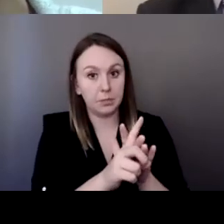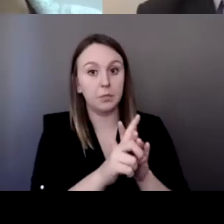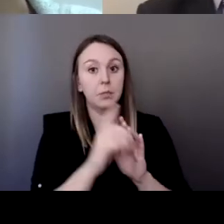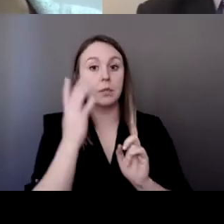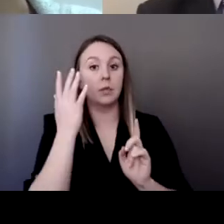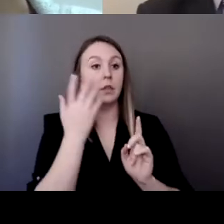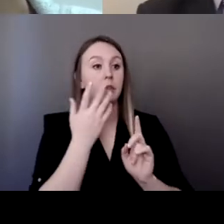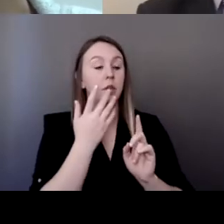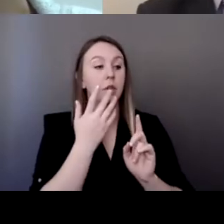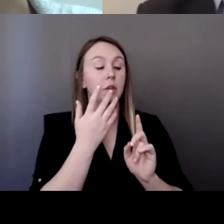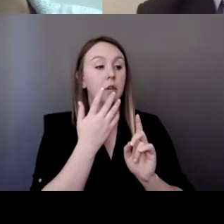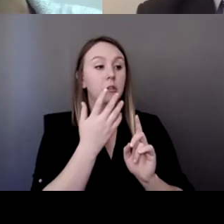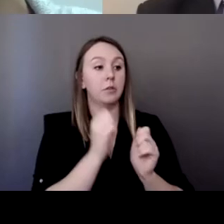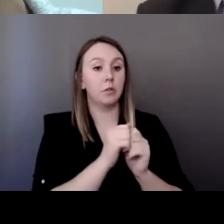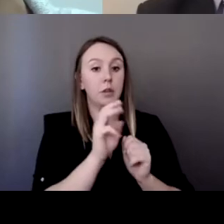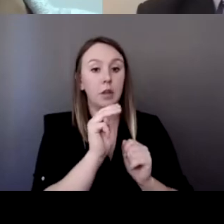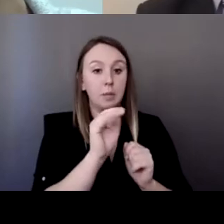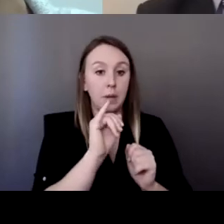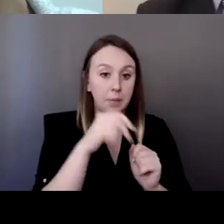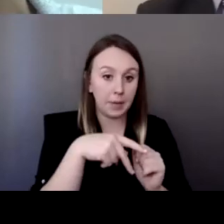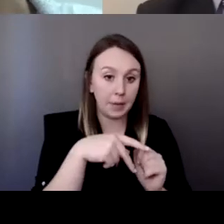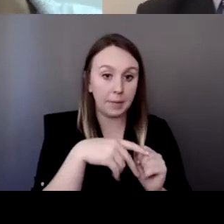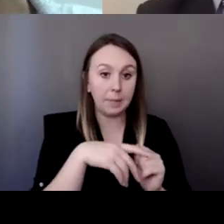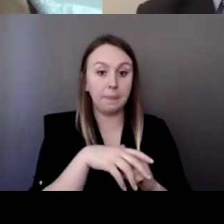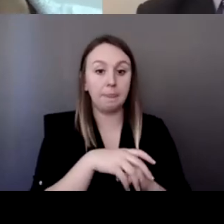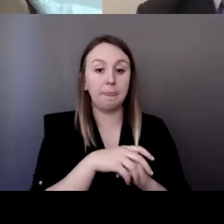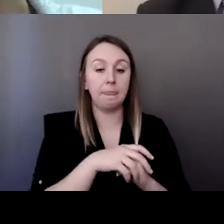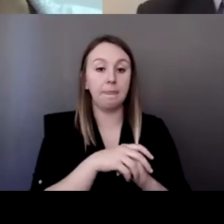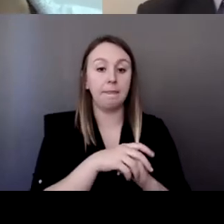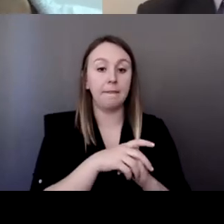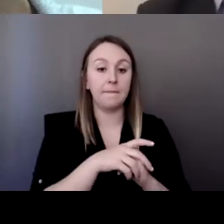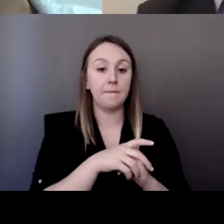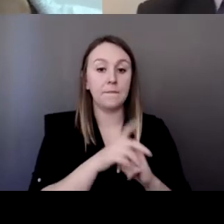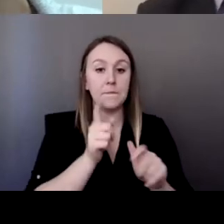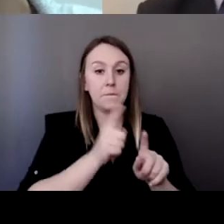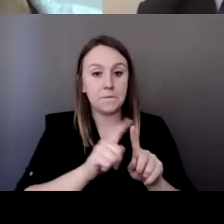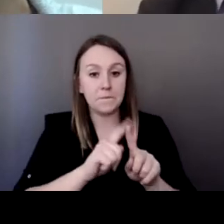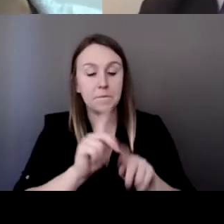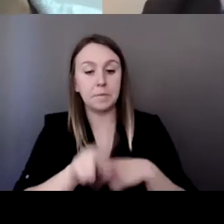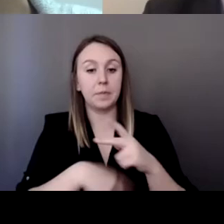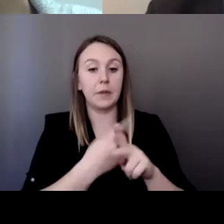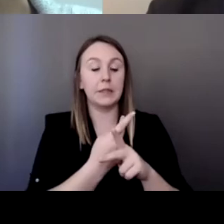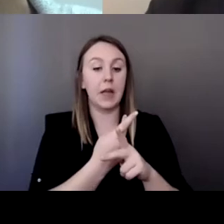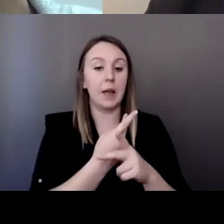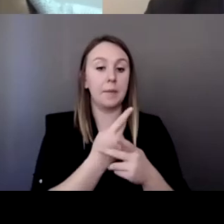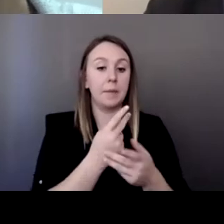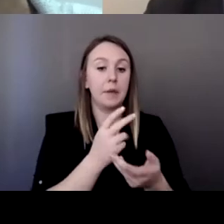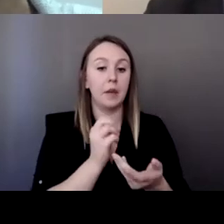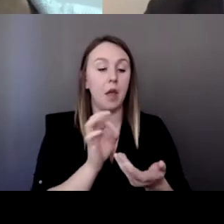missing, murdered, ICWA, VAWA, the Savannah's Act, all these different types of acts coming forward to